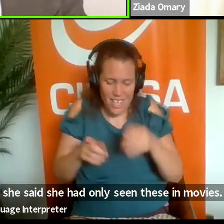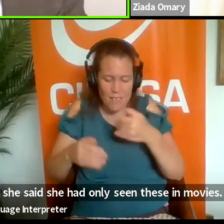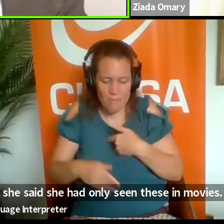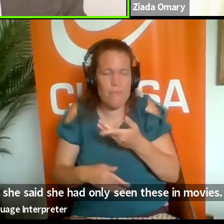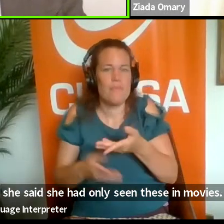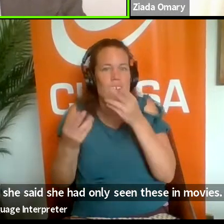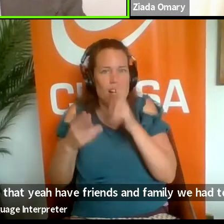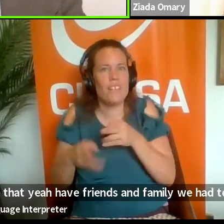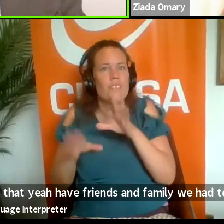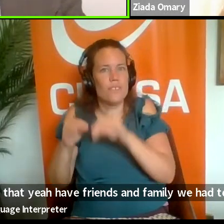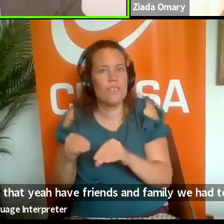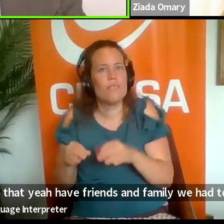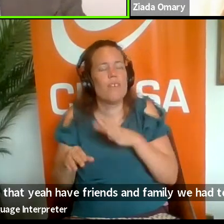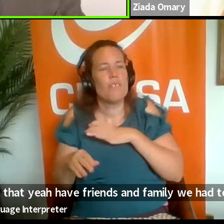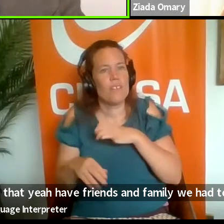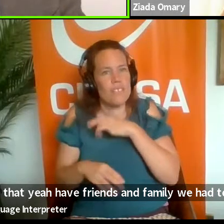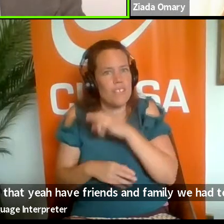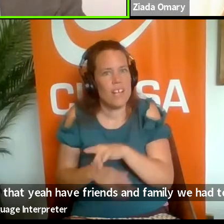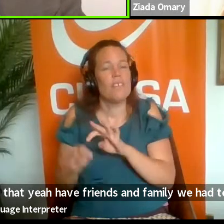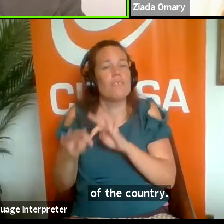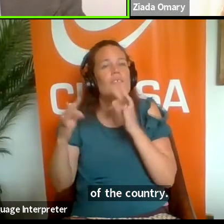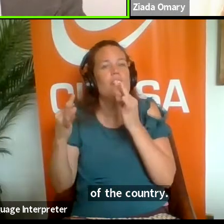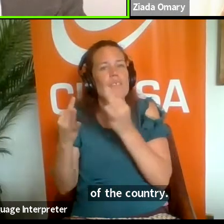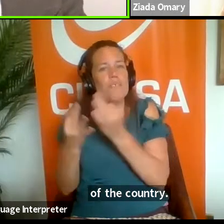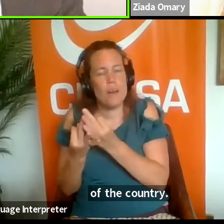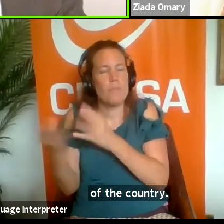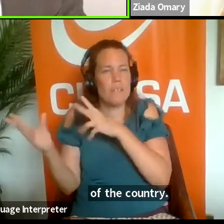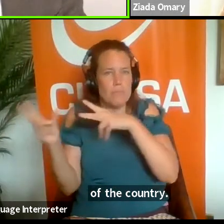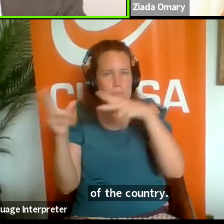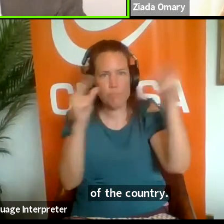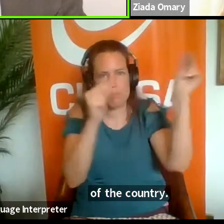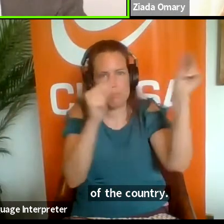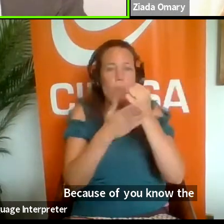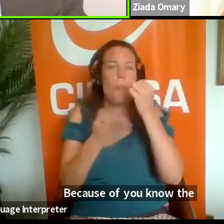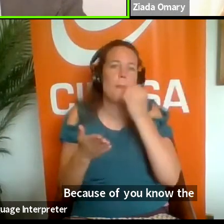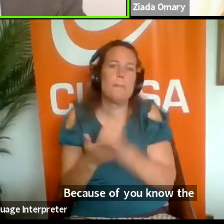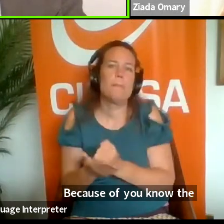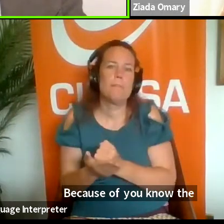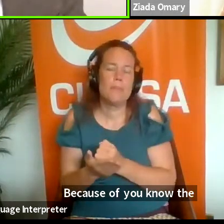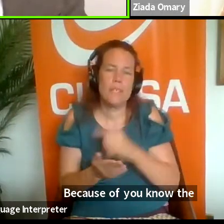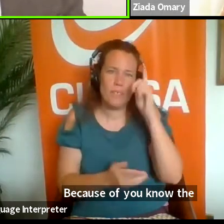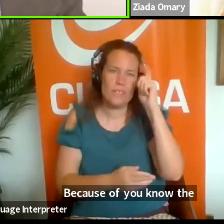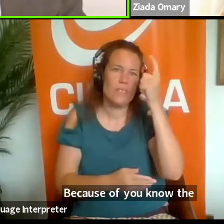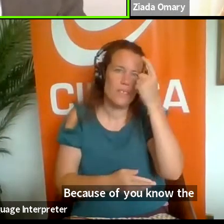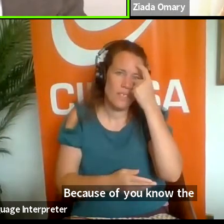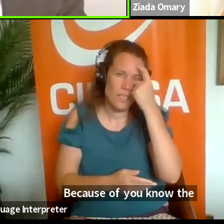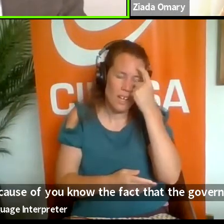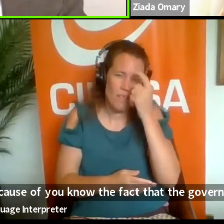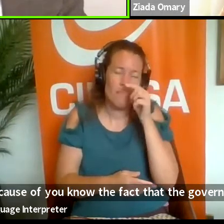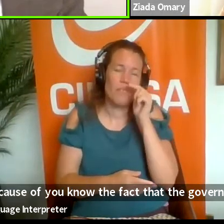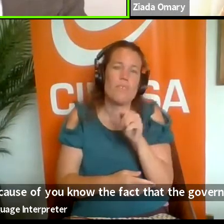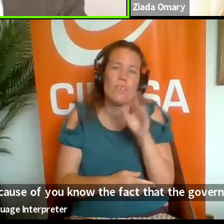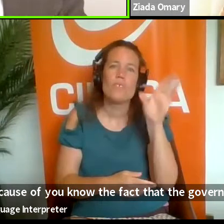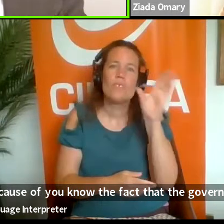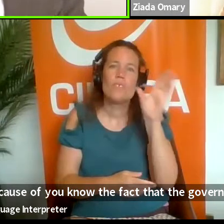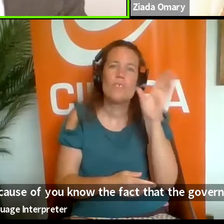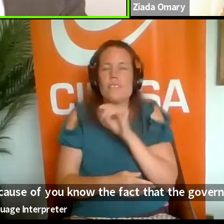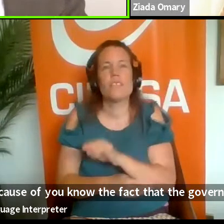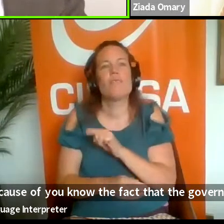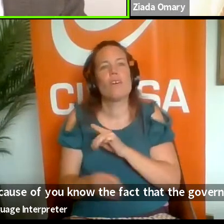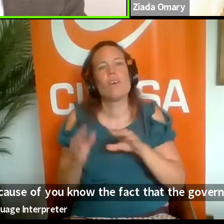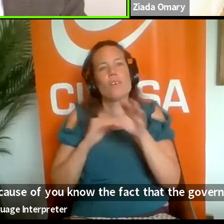her out of the country because of, the fact that the government was listening to her